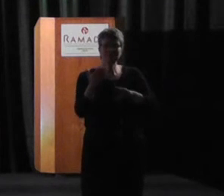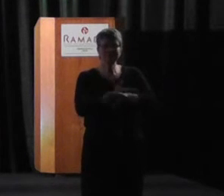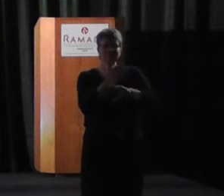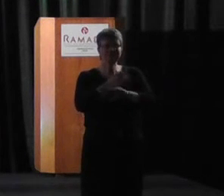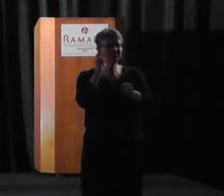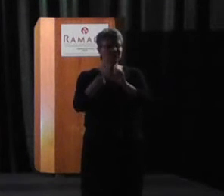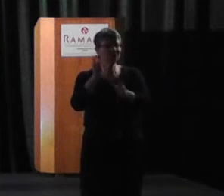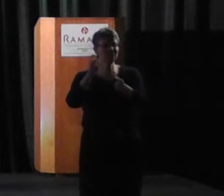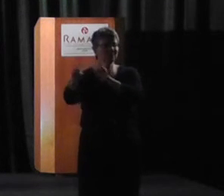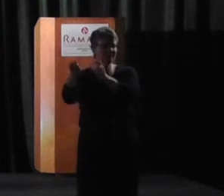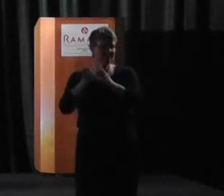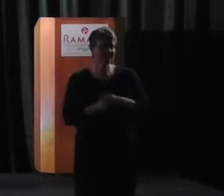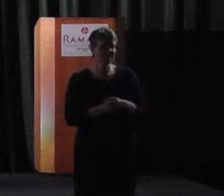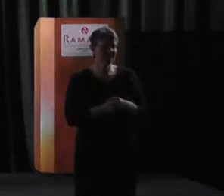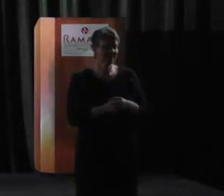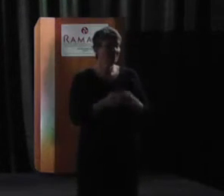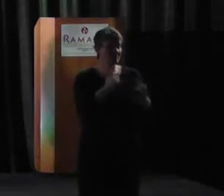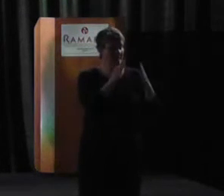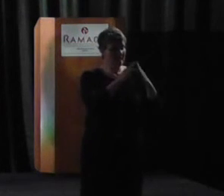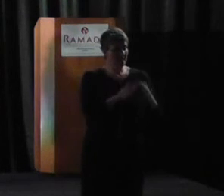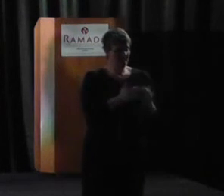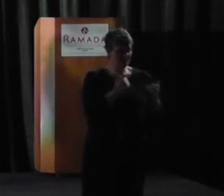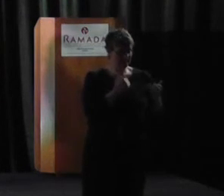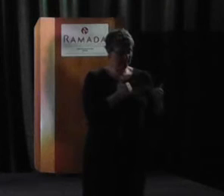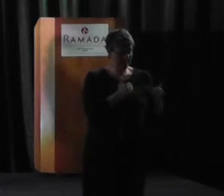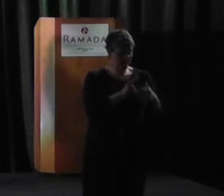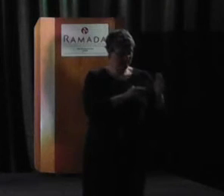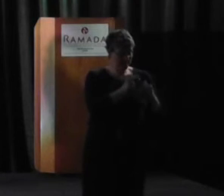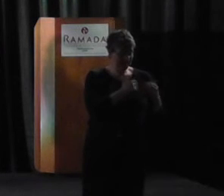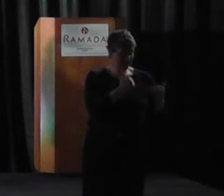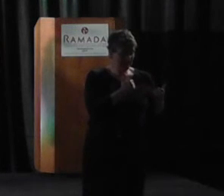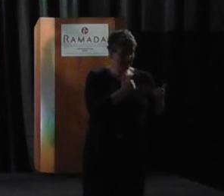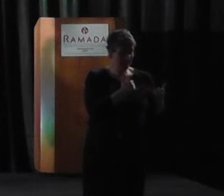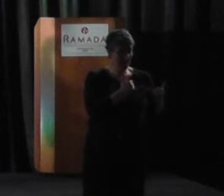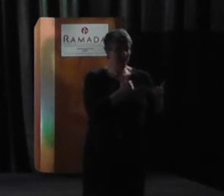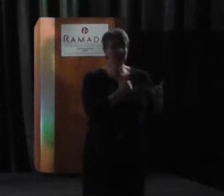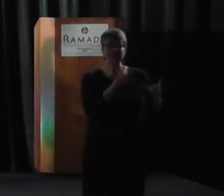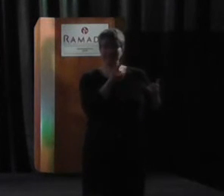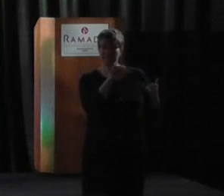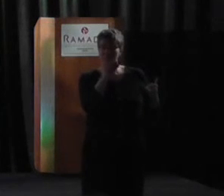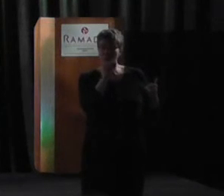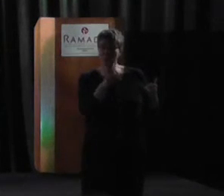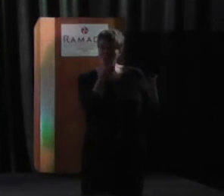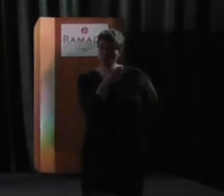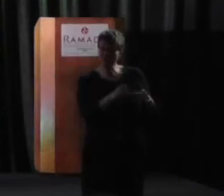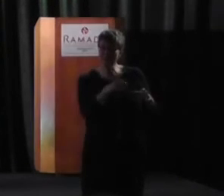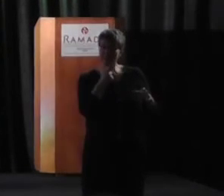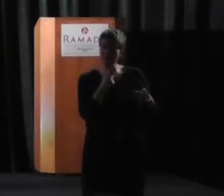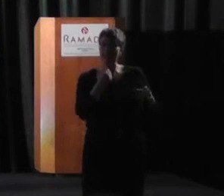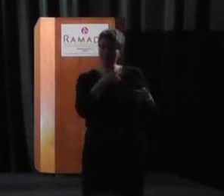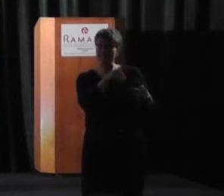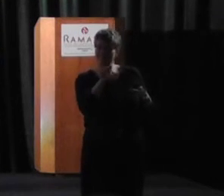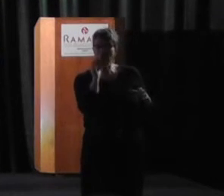built today has a 60% chance of housing someone with a disability over its lifespan. Visitability